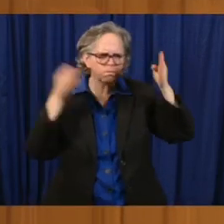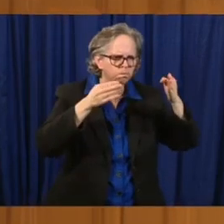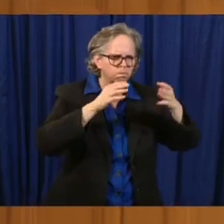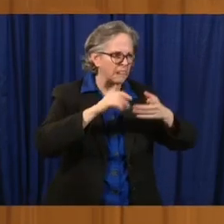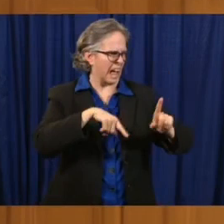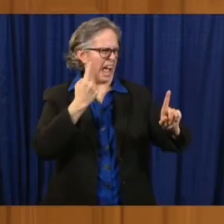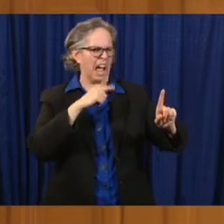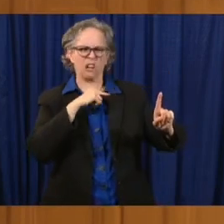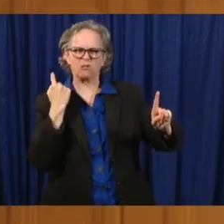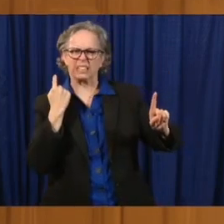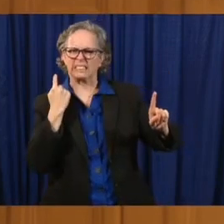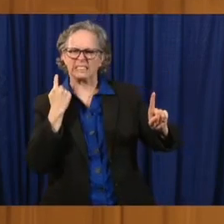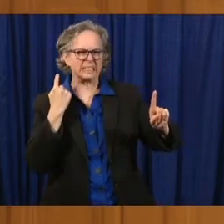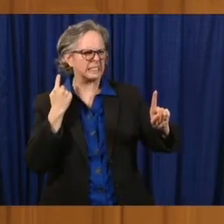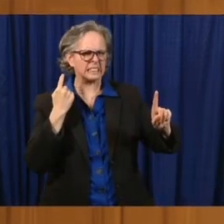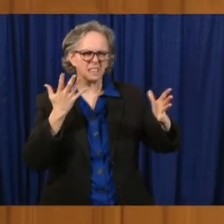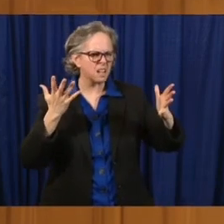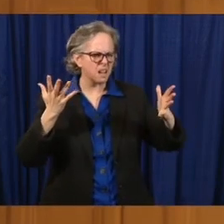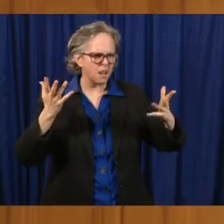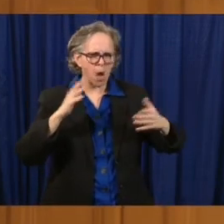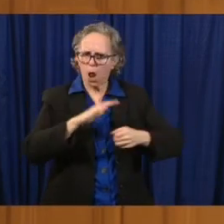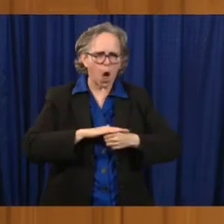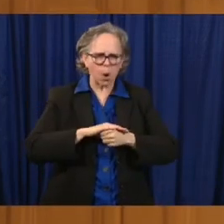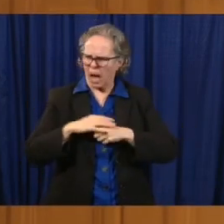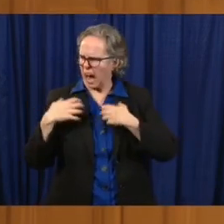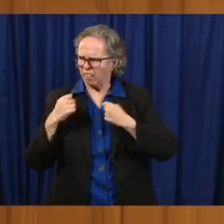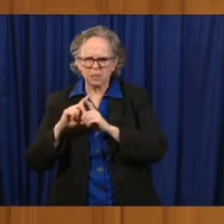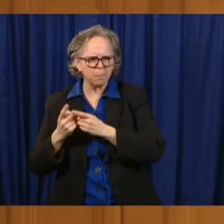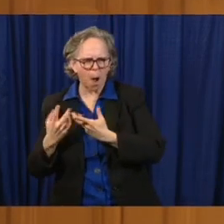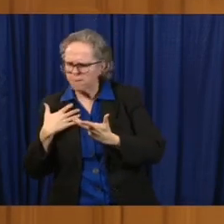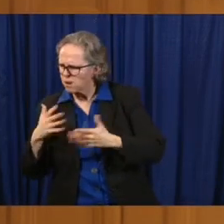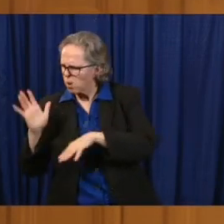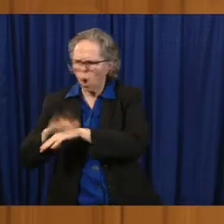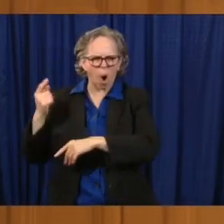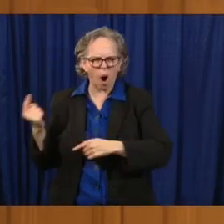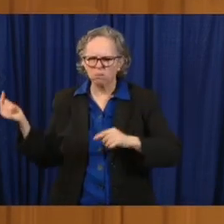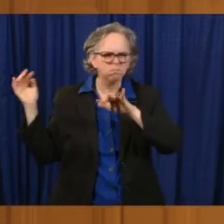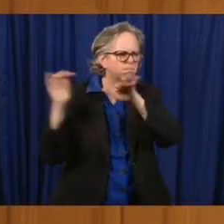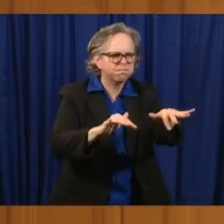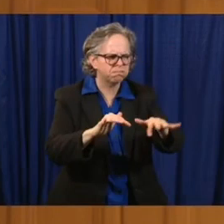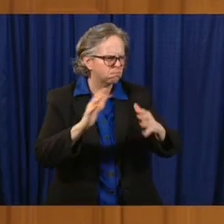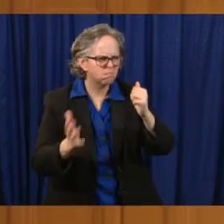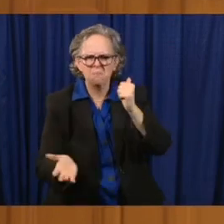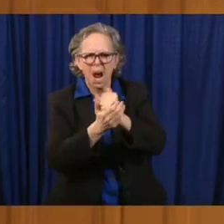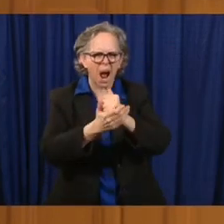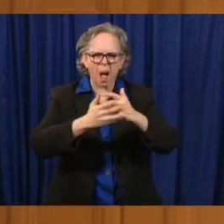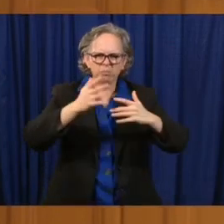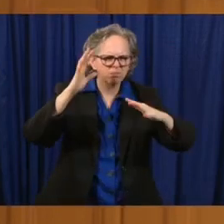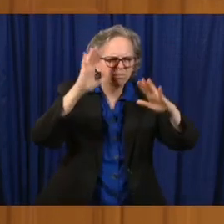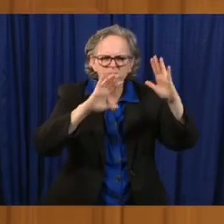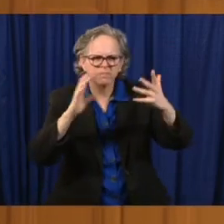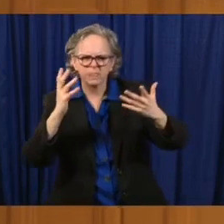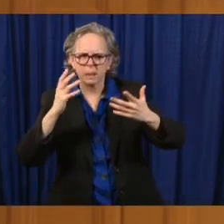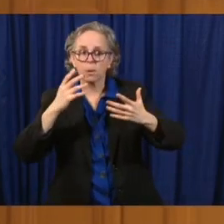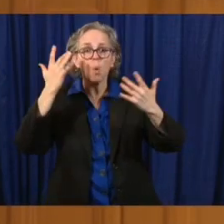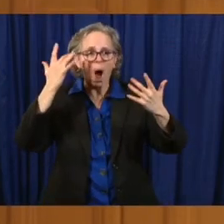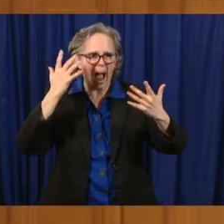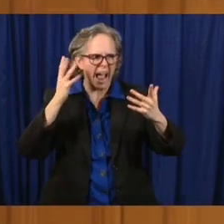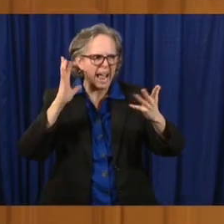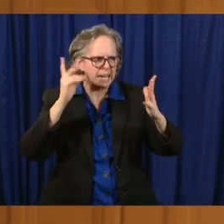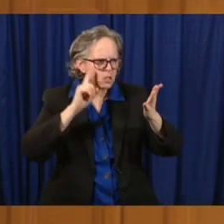work alongside those facilities to do that very basic disease investigation that we did in the beginning.